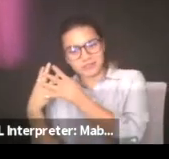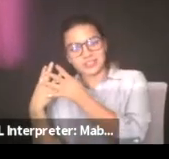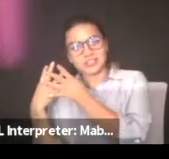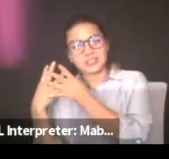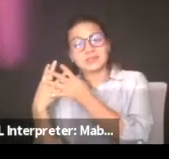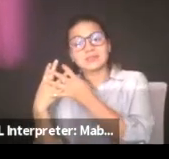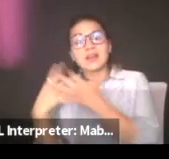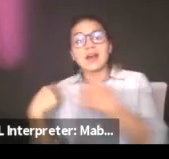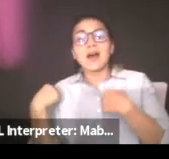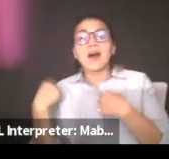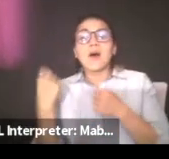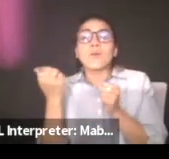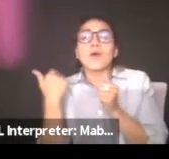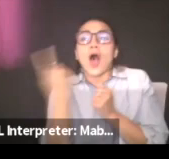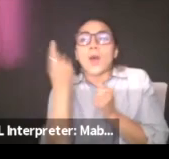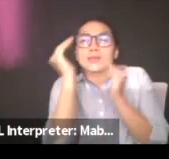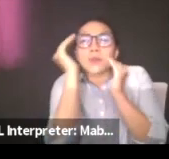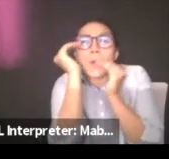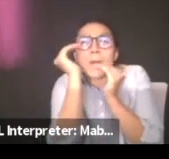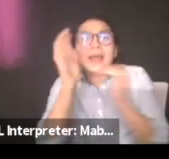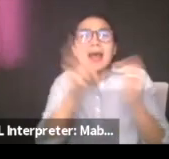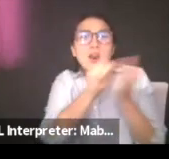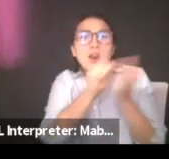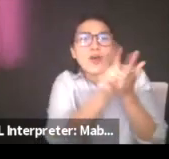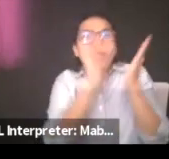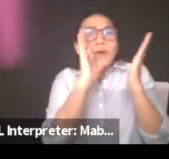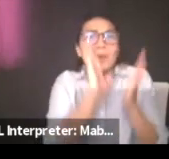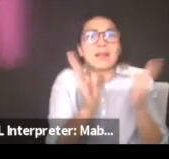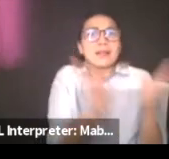something and do some very incremental reform